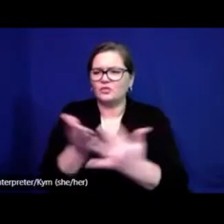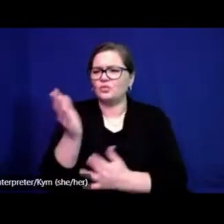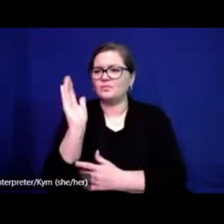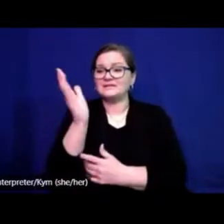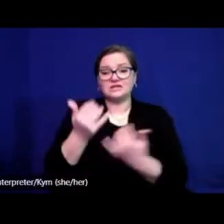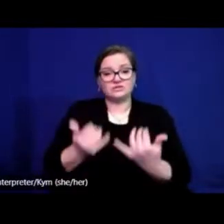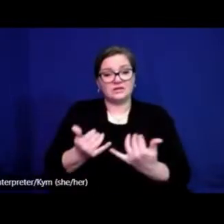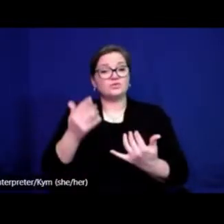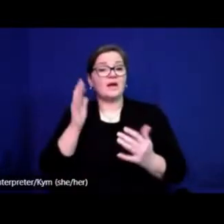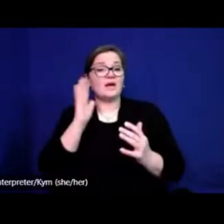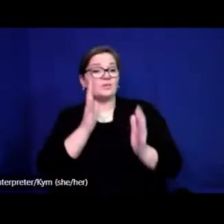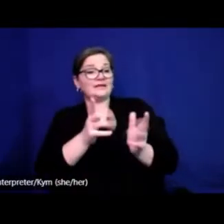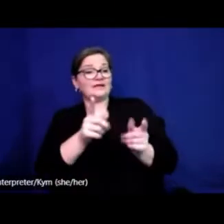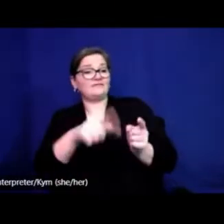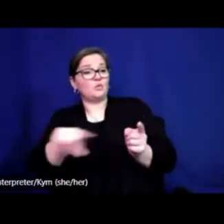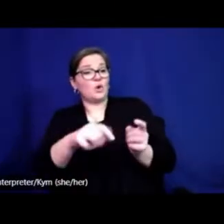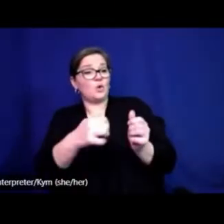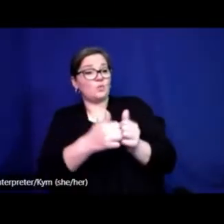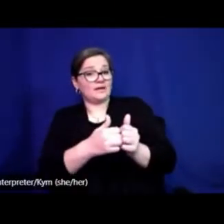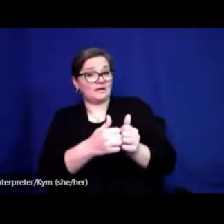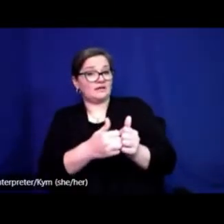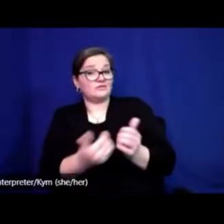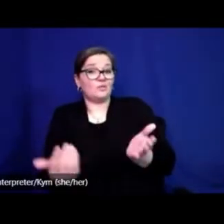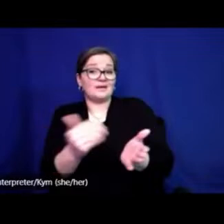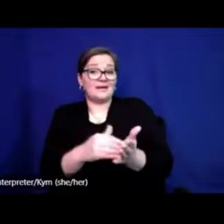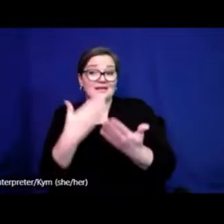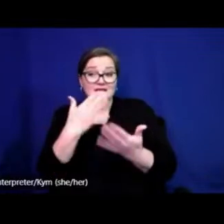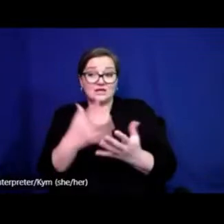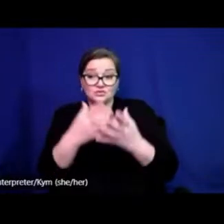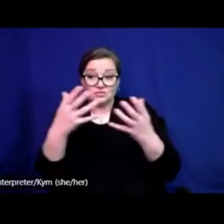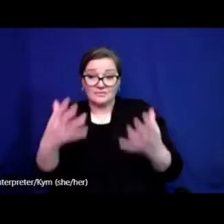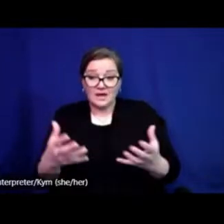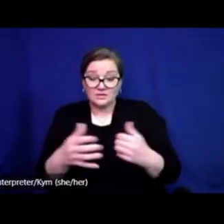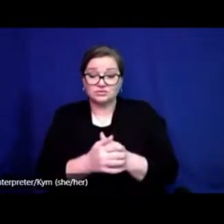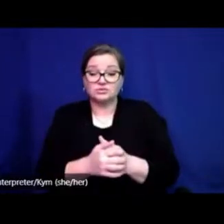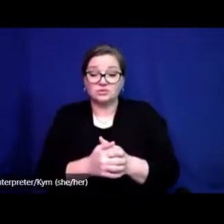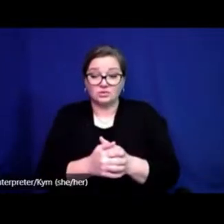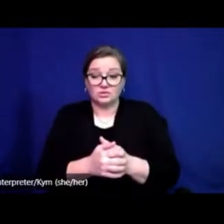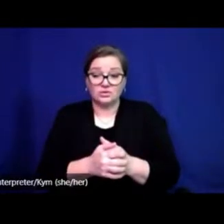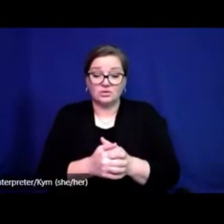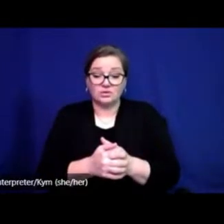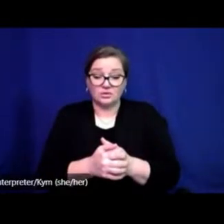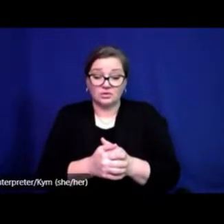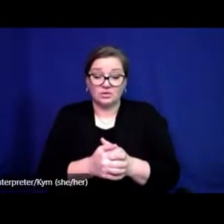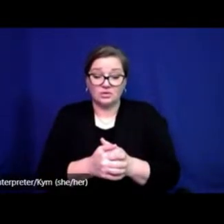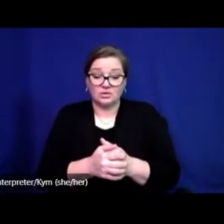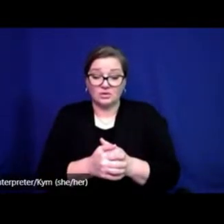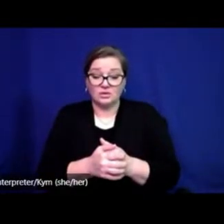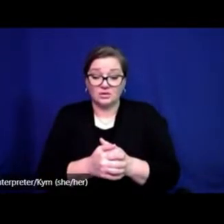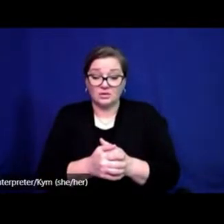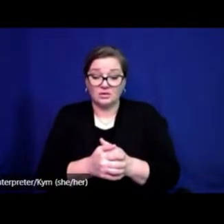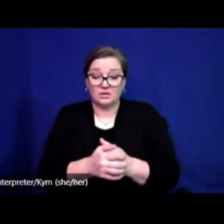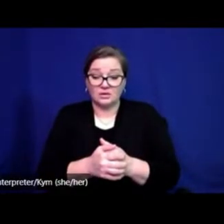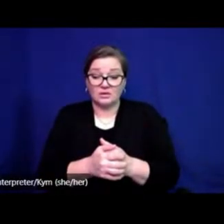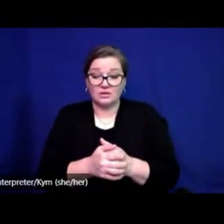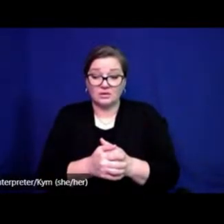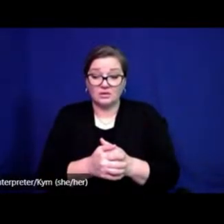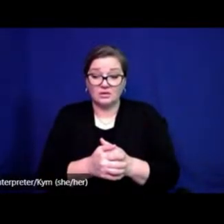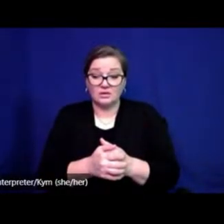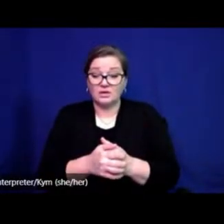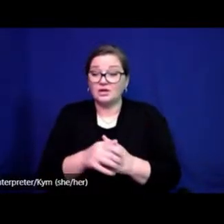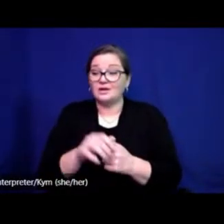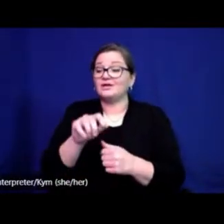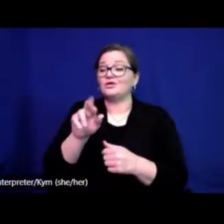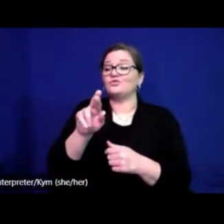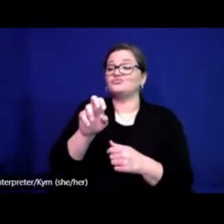here's what I'll leave you with. Again, thank you so much. And as Reverend Williams told us